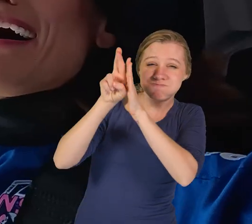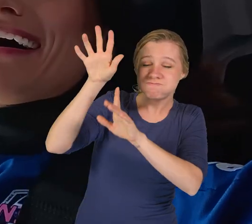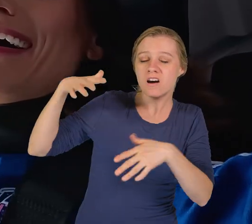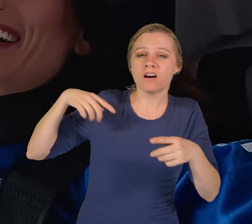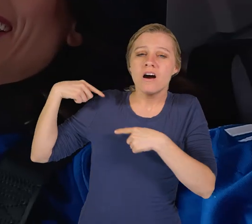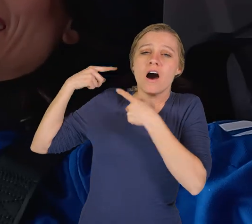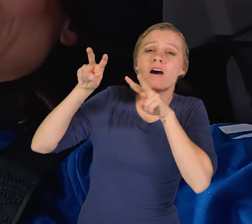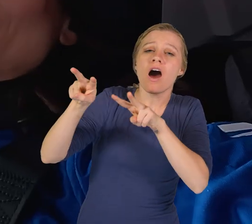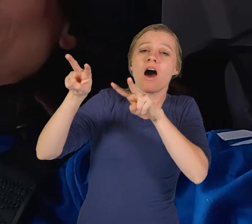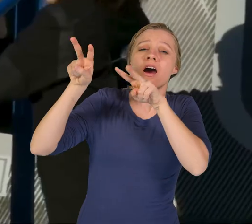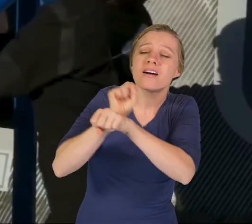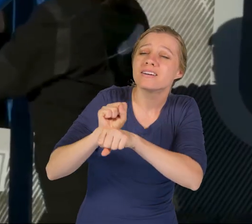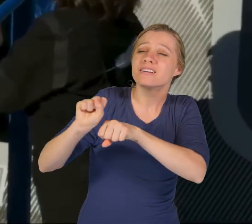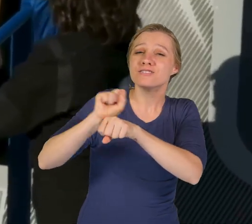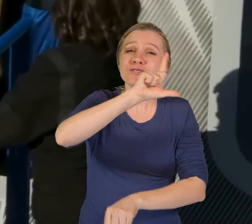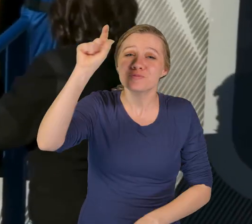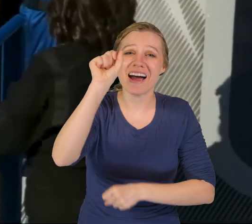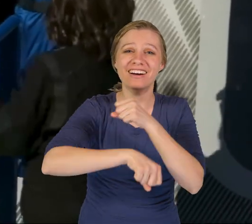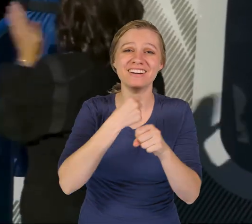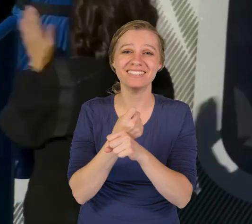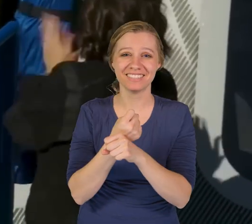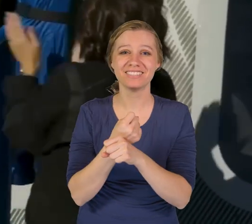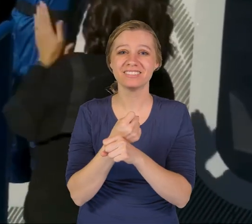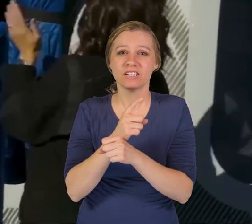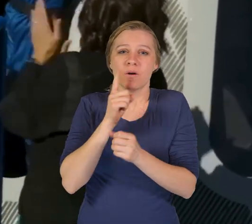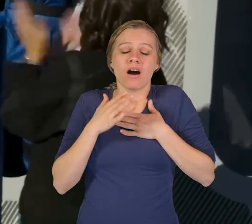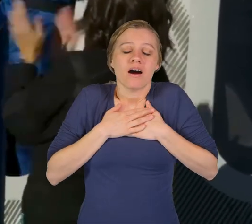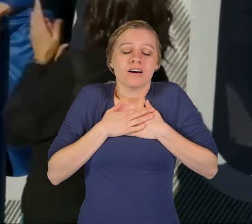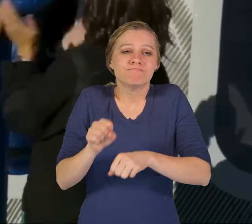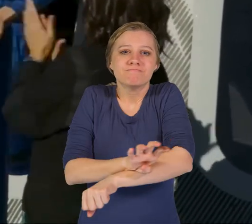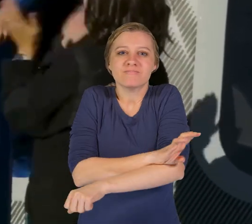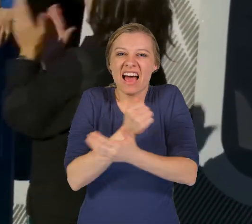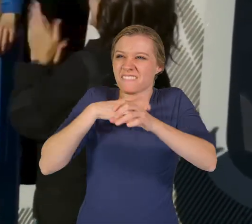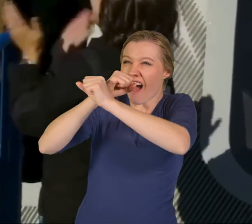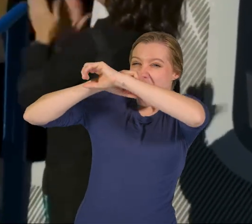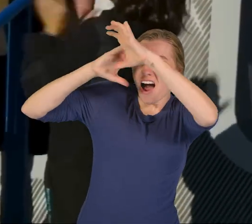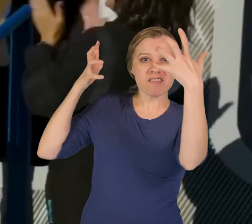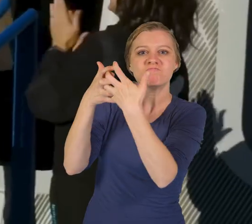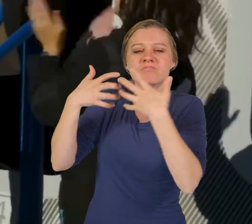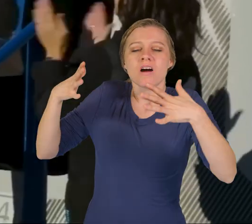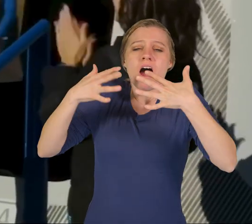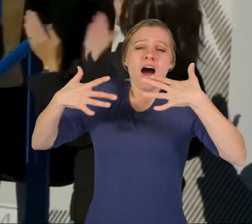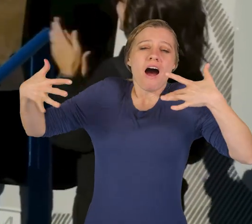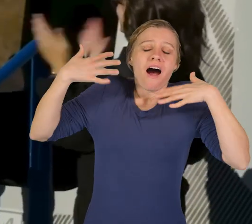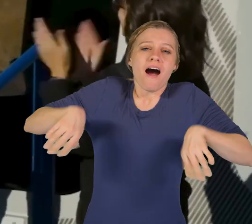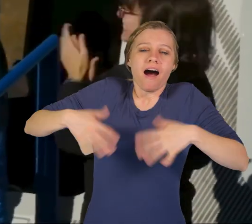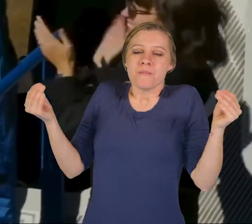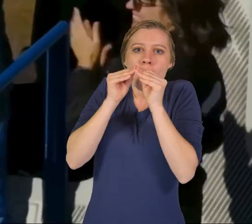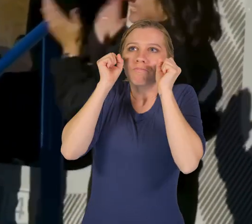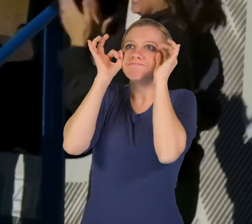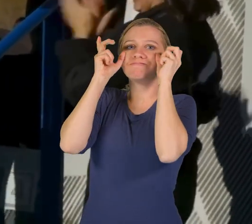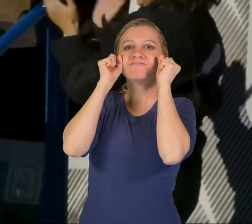Flying to space was something I had dreamed about and worked toward for 2 decades, and it was everything I hoped it